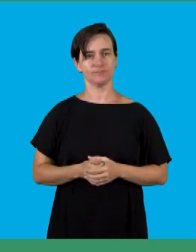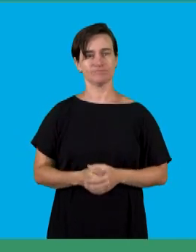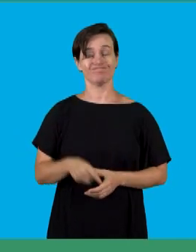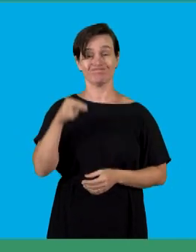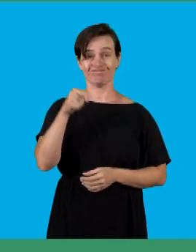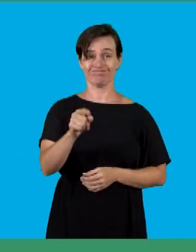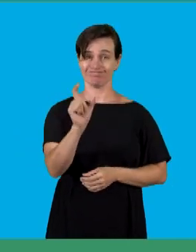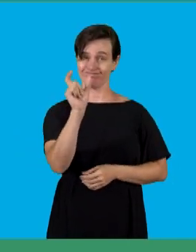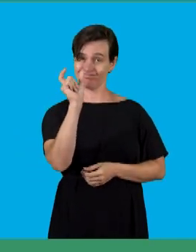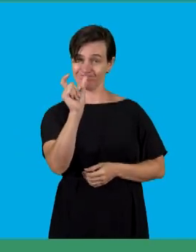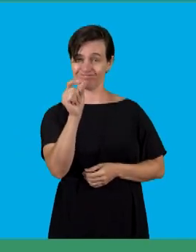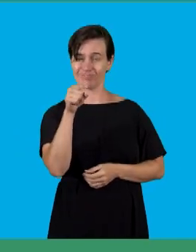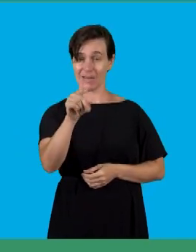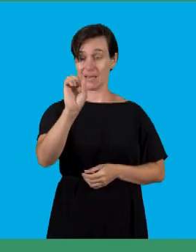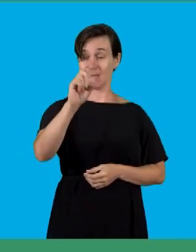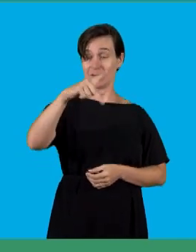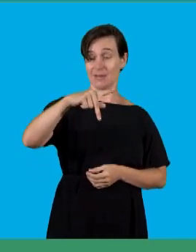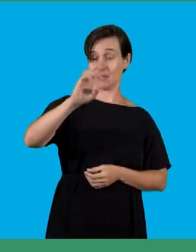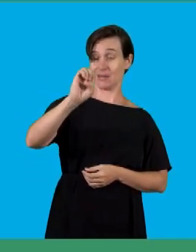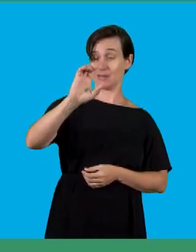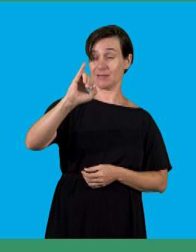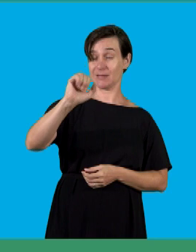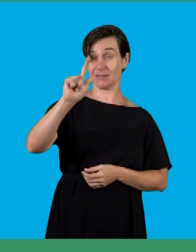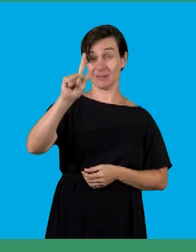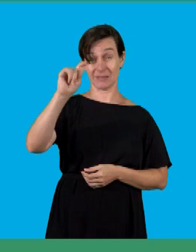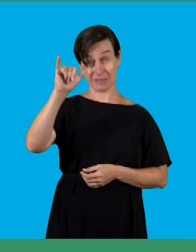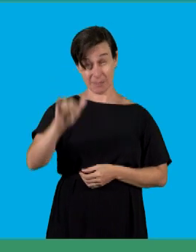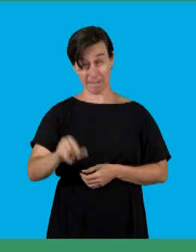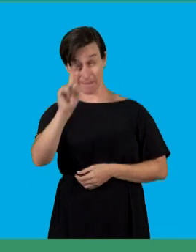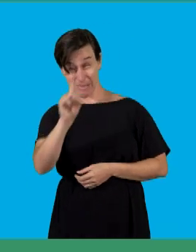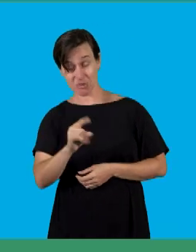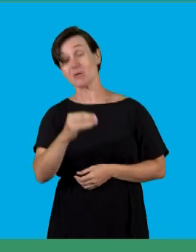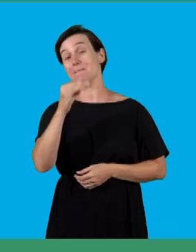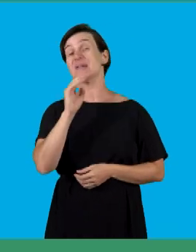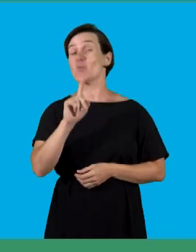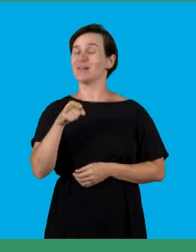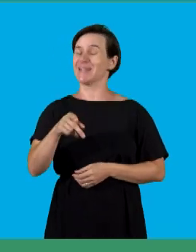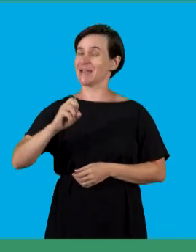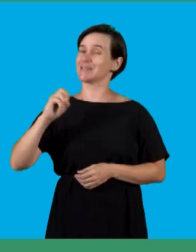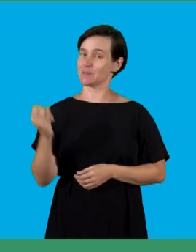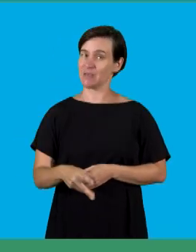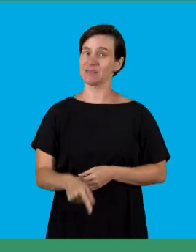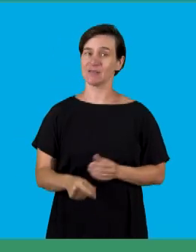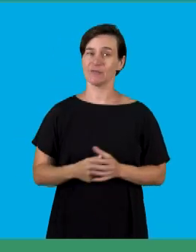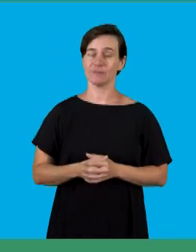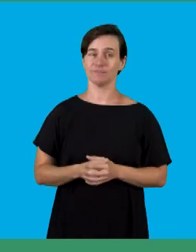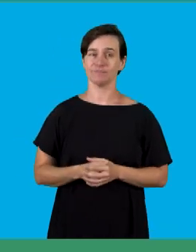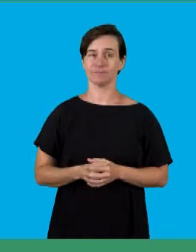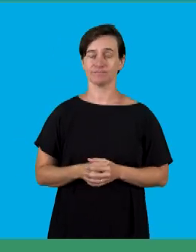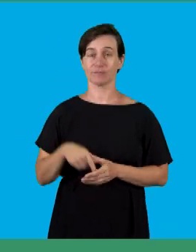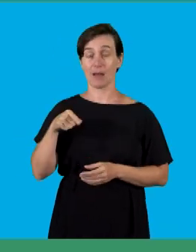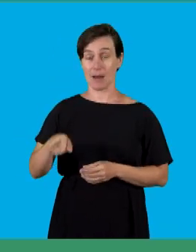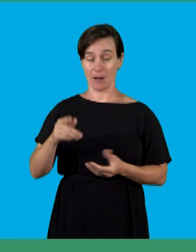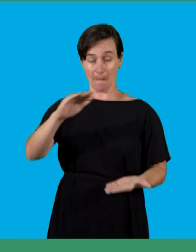word, this packaging is more or less going to be very expensive. It says there that the packaging